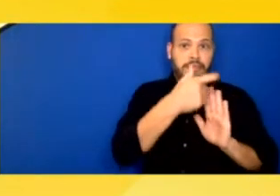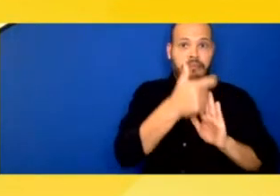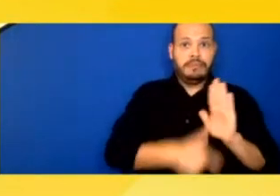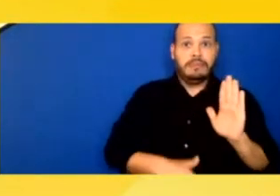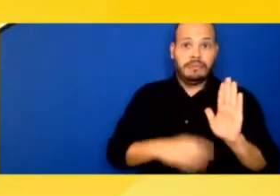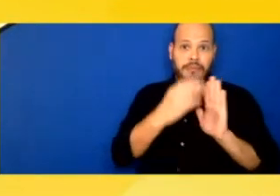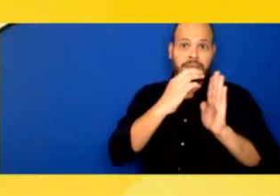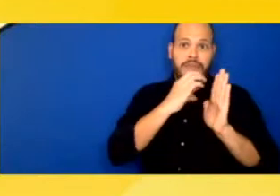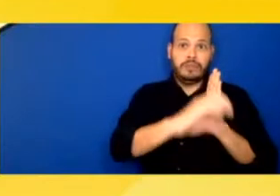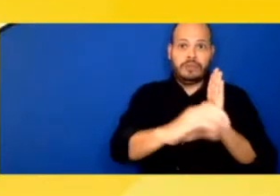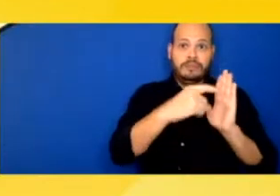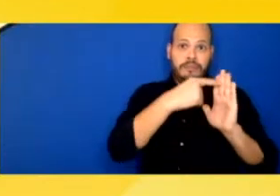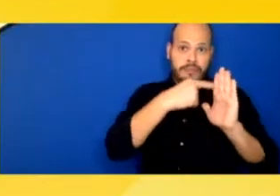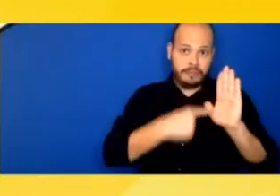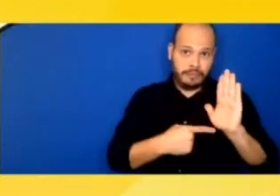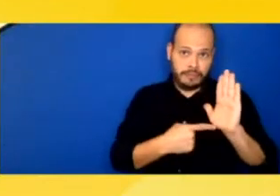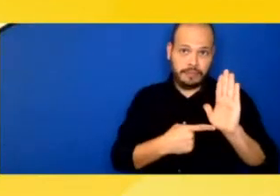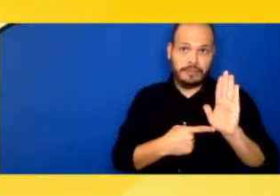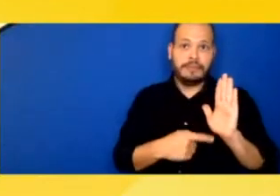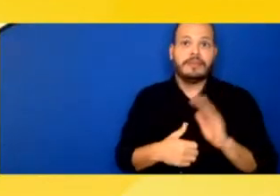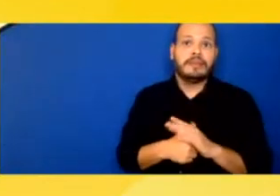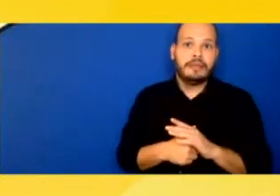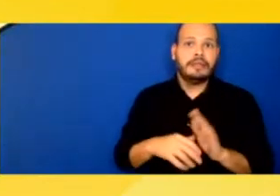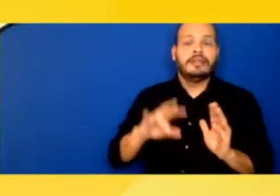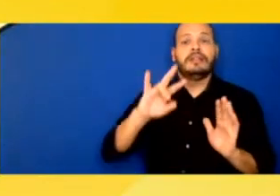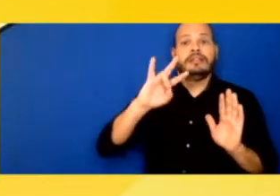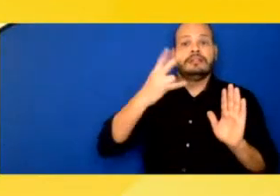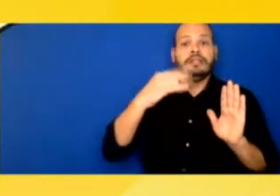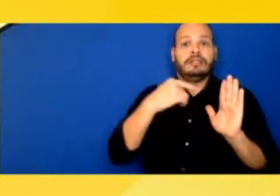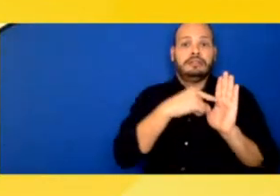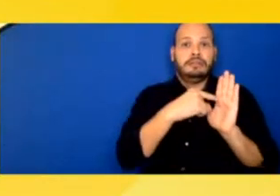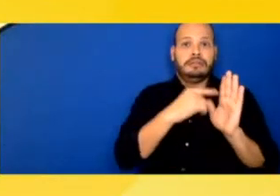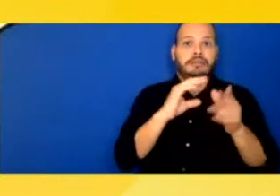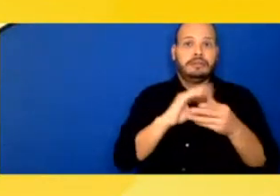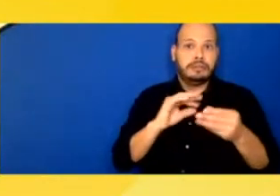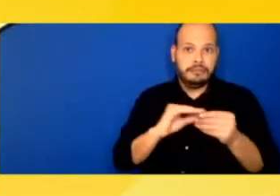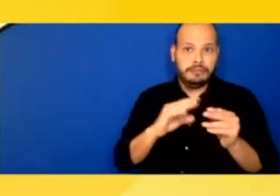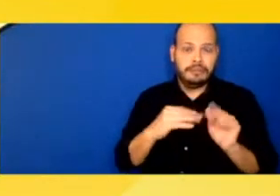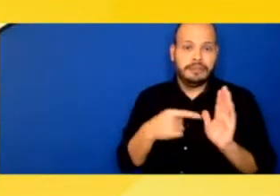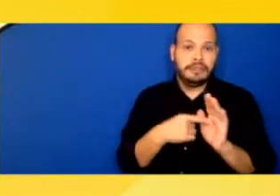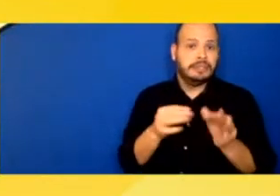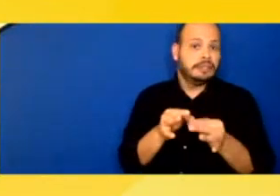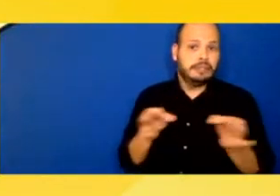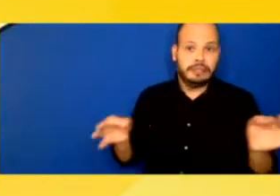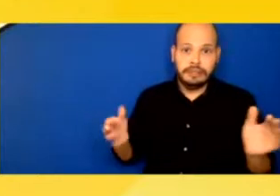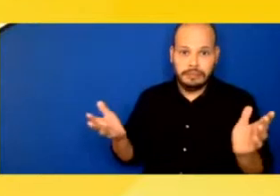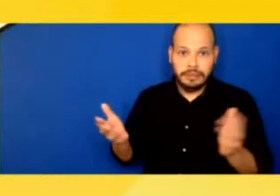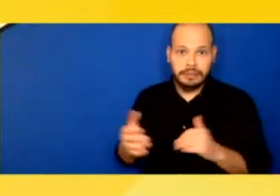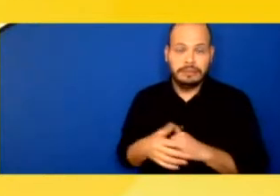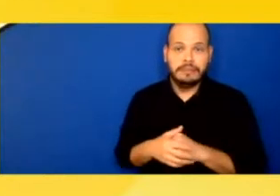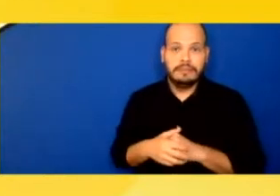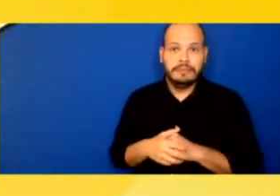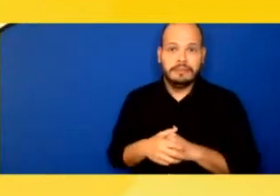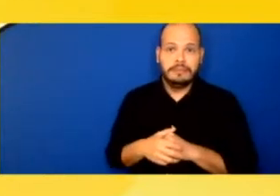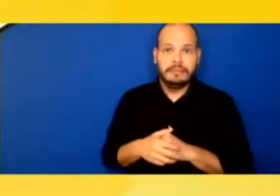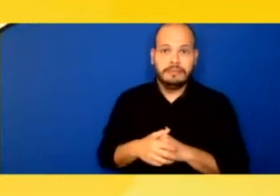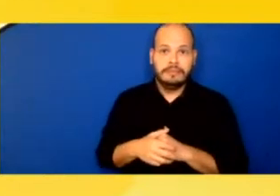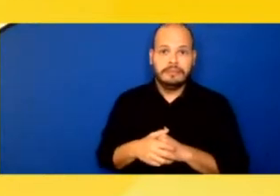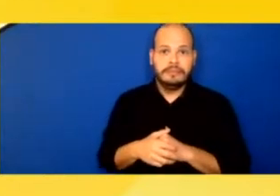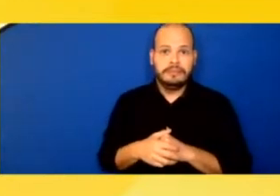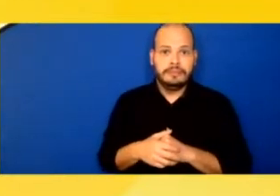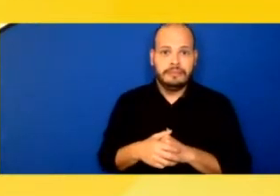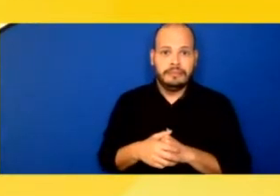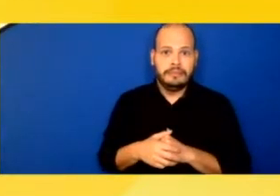in the 7th verse as saying, "Remember when your God proclaimed that if you are grateful, I will surely increase you." And so my prayer